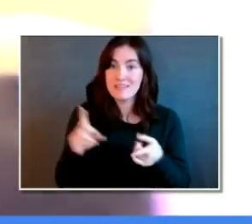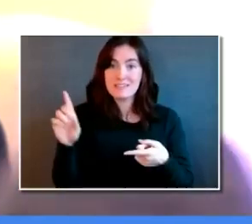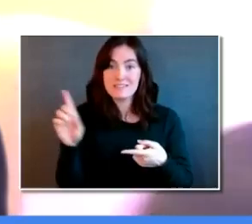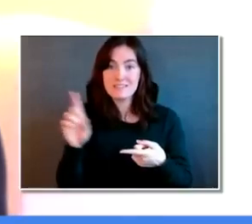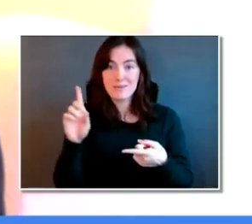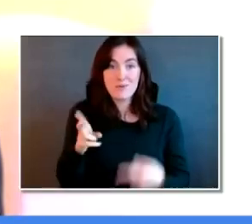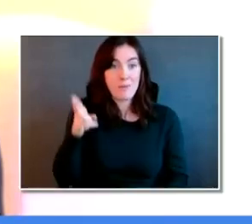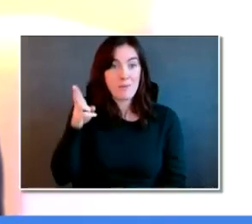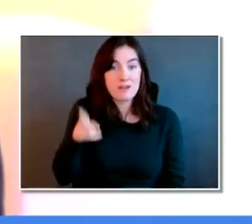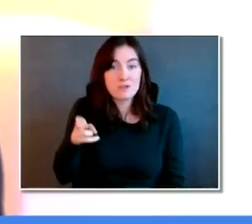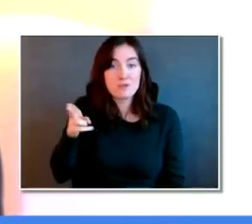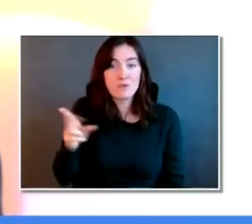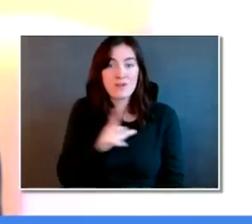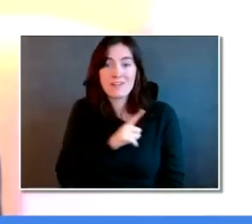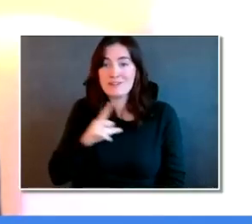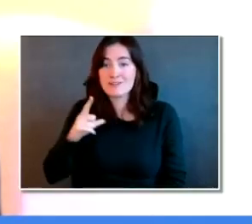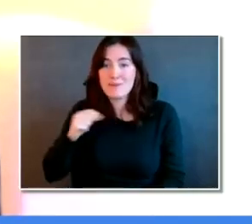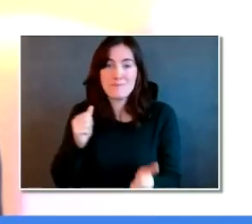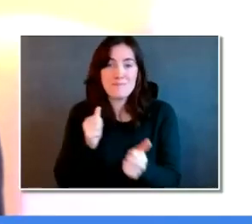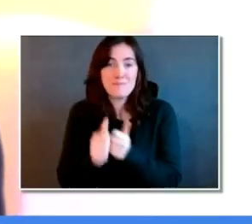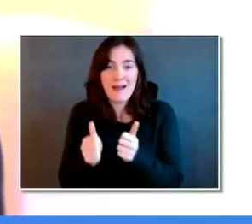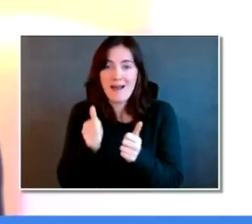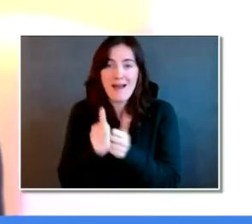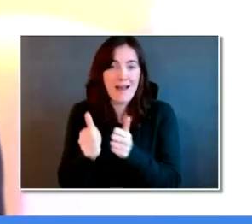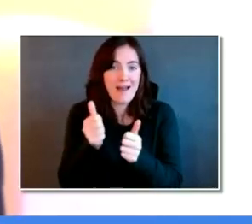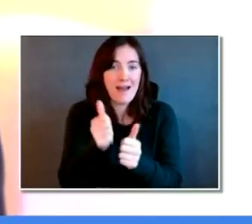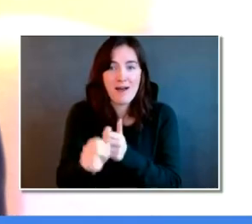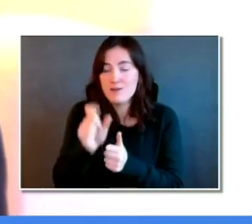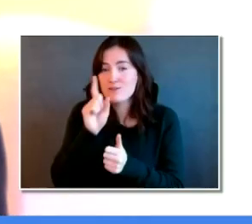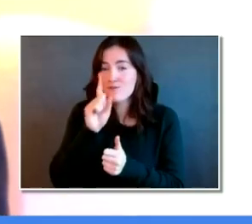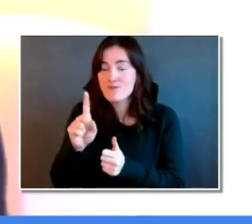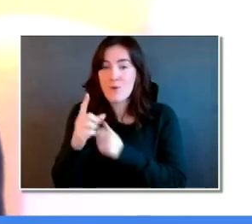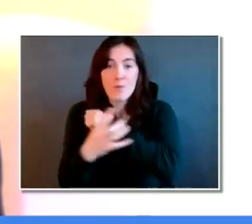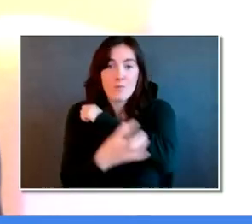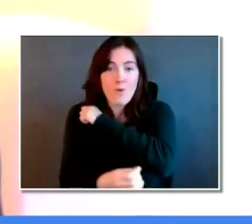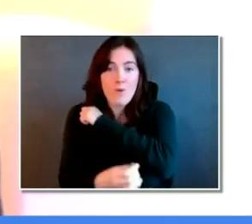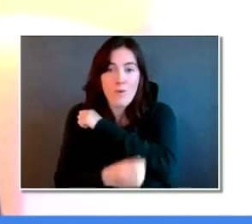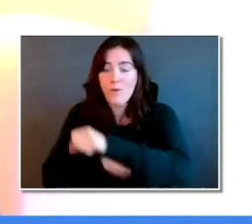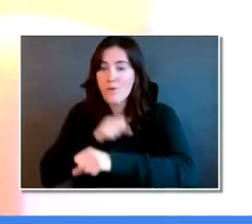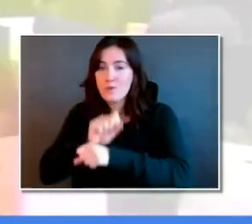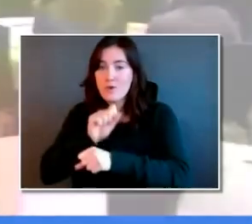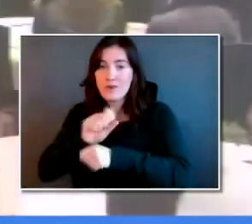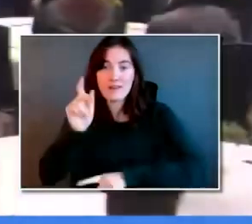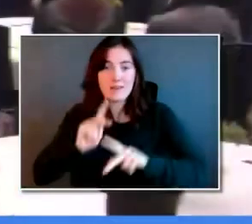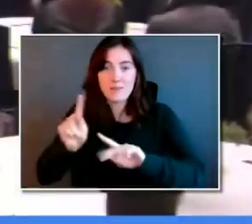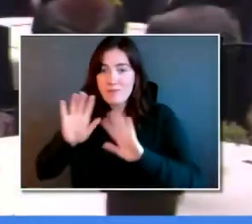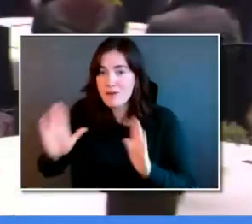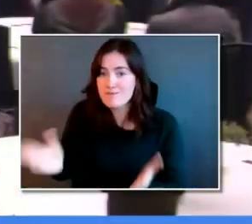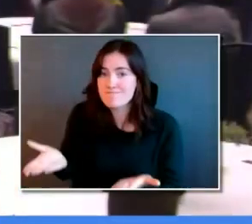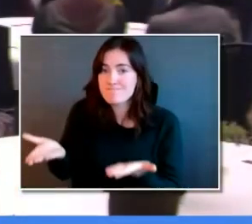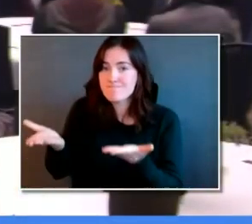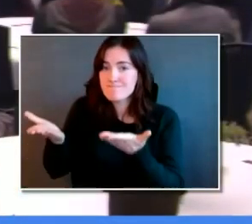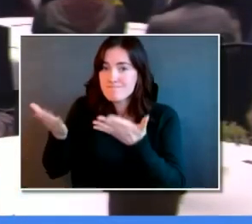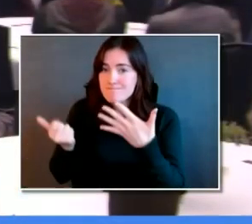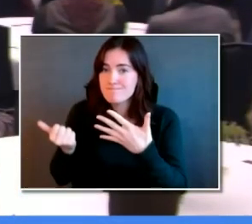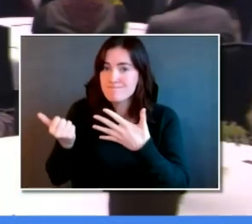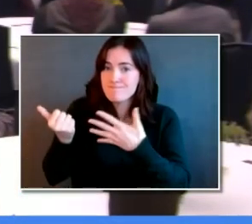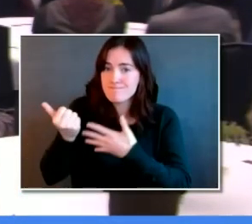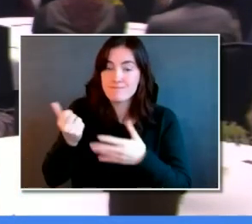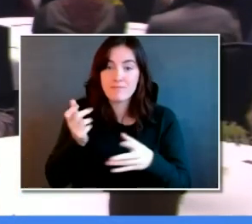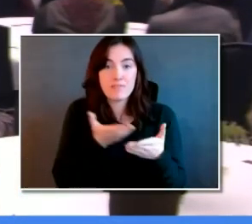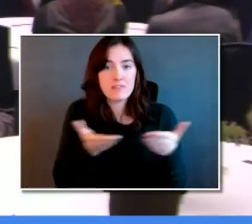historic legislation aimed at lifting up poor and working people, things like the Economic Opportunity